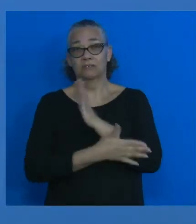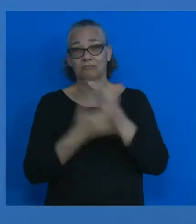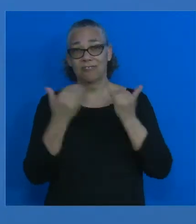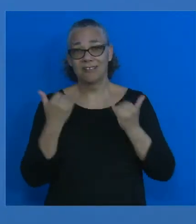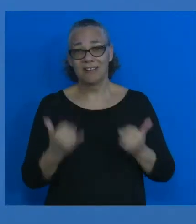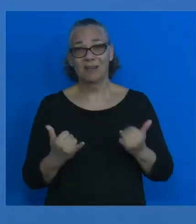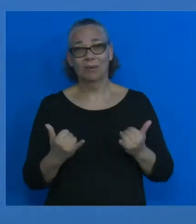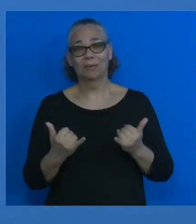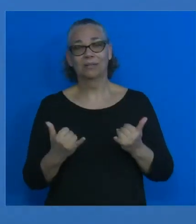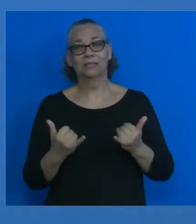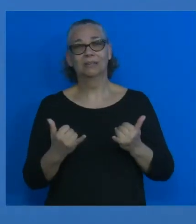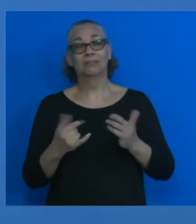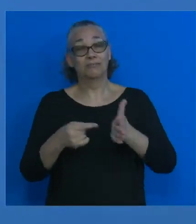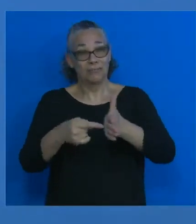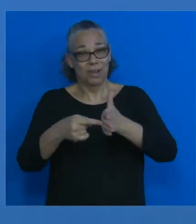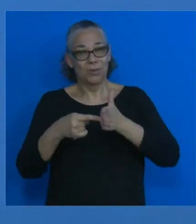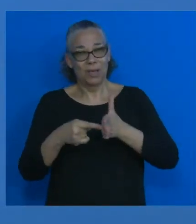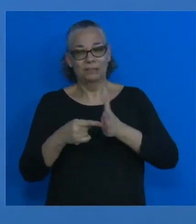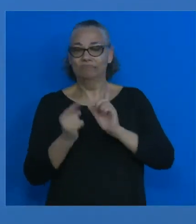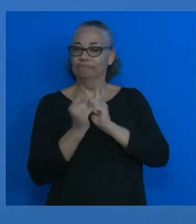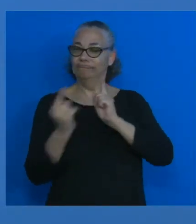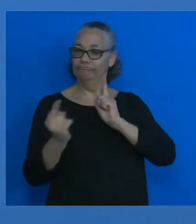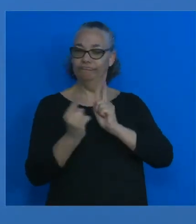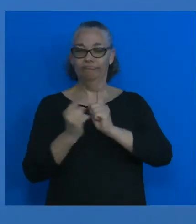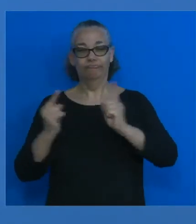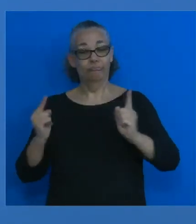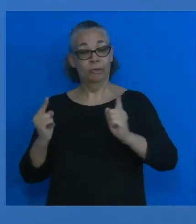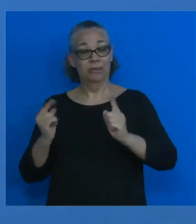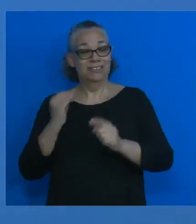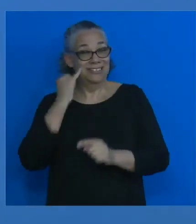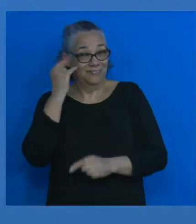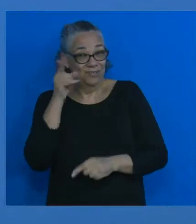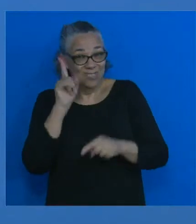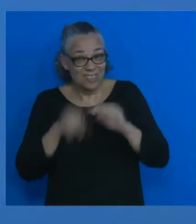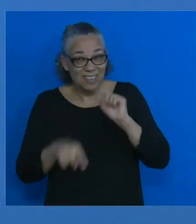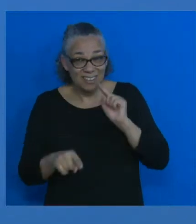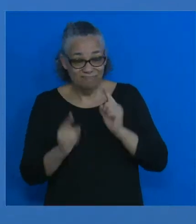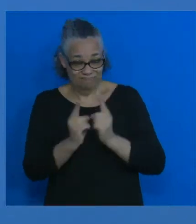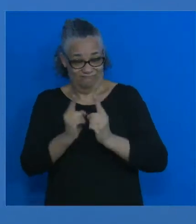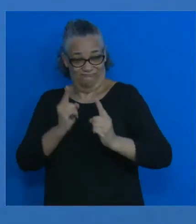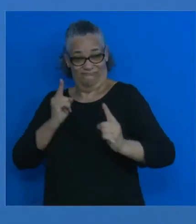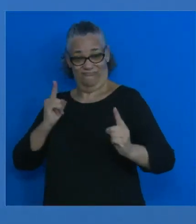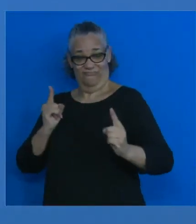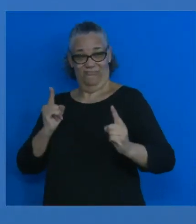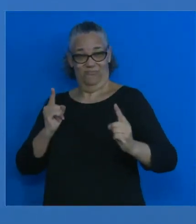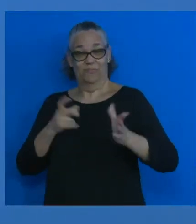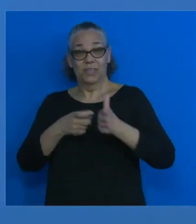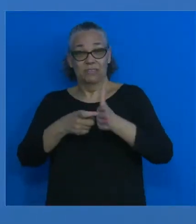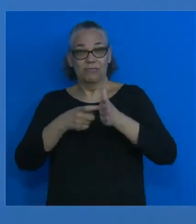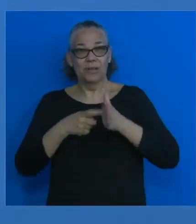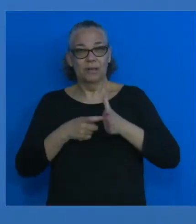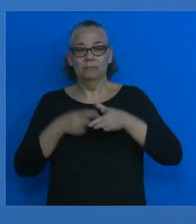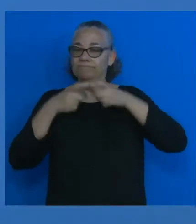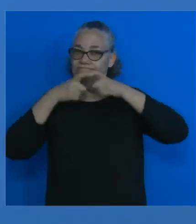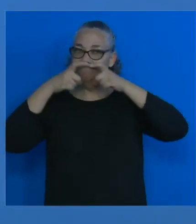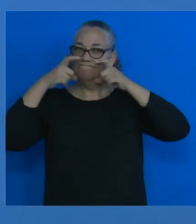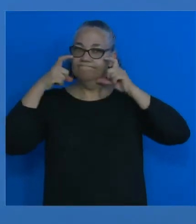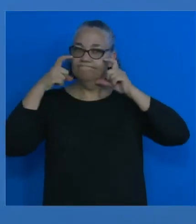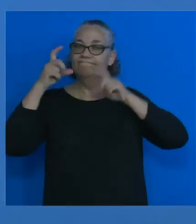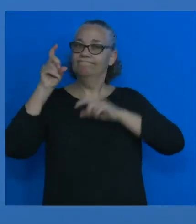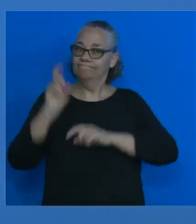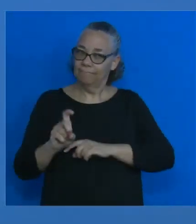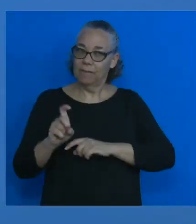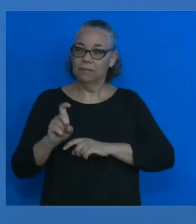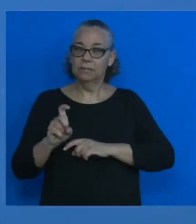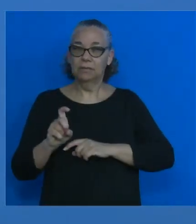now require social distancing, and if you cannot maintain your distance, they require you to wear a mask.